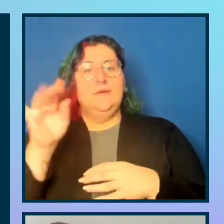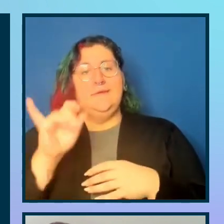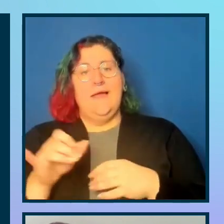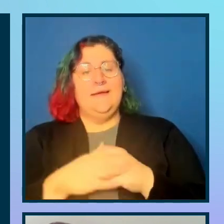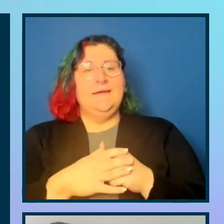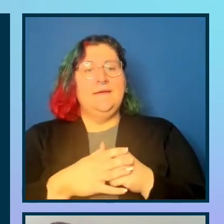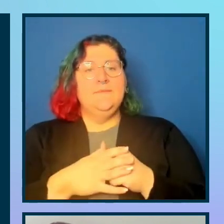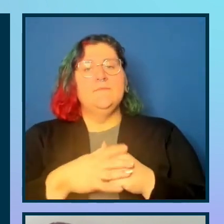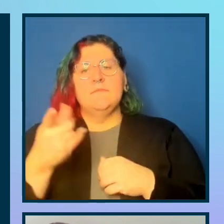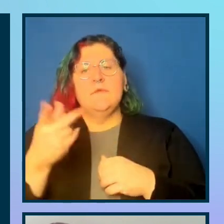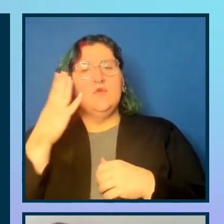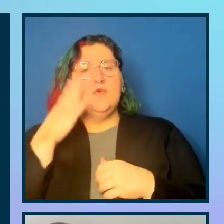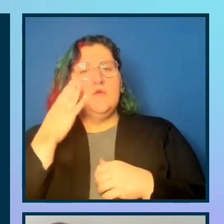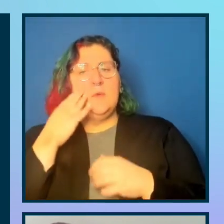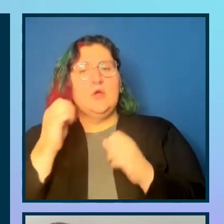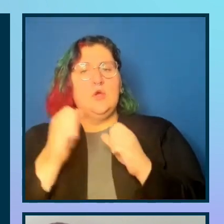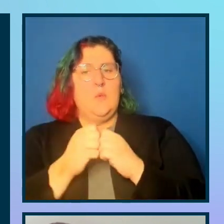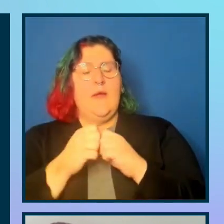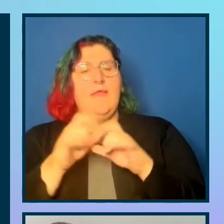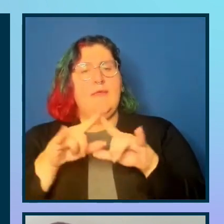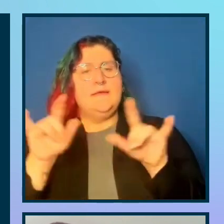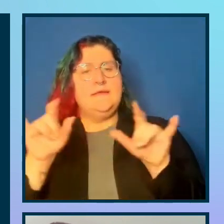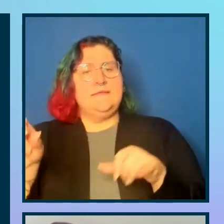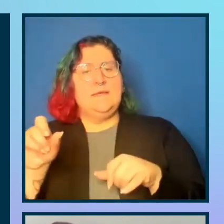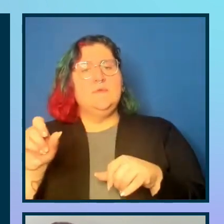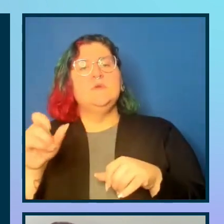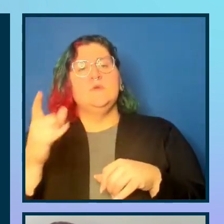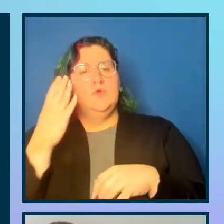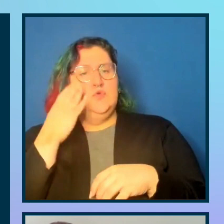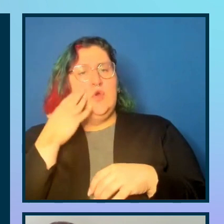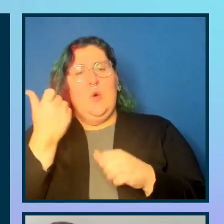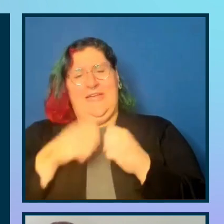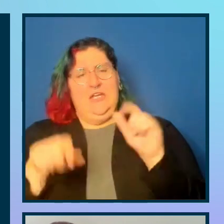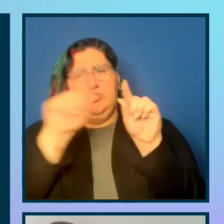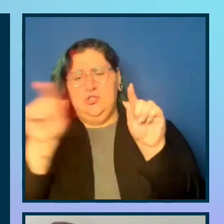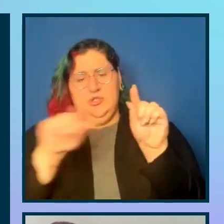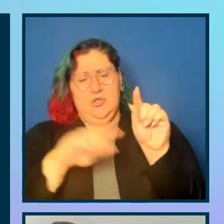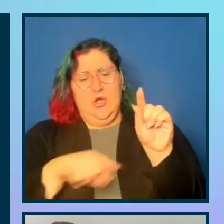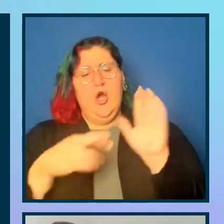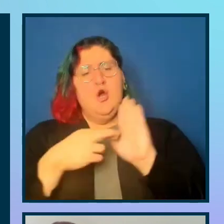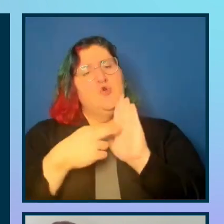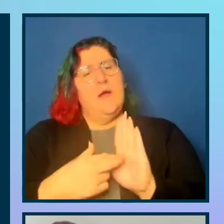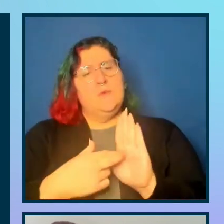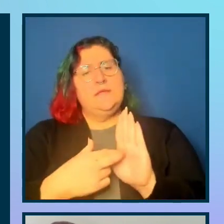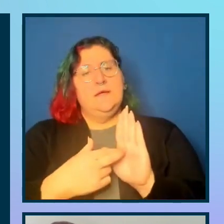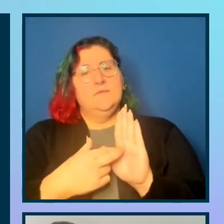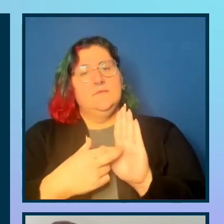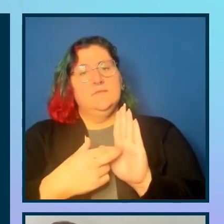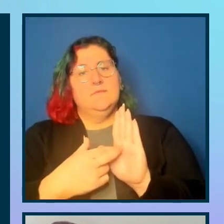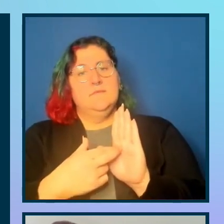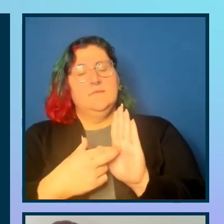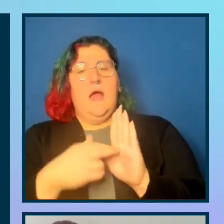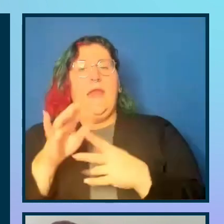each project represents one of these repositories. Pictured in the screenshot next to each project listing, we see a dropdown with a branch